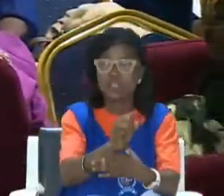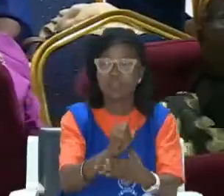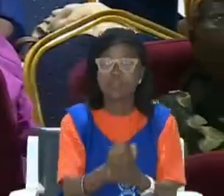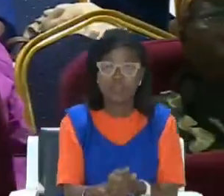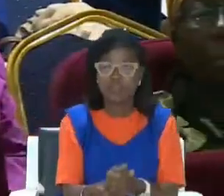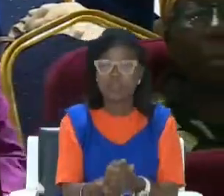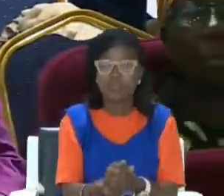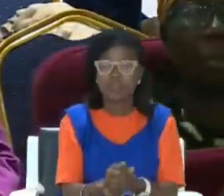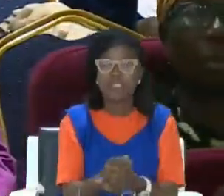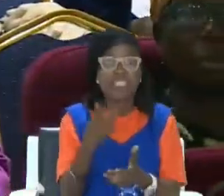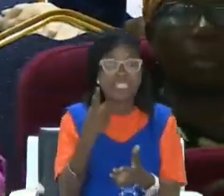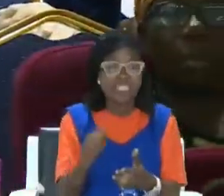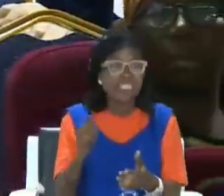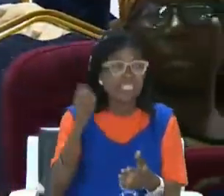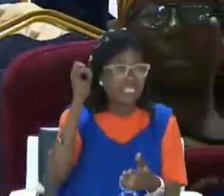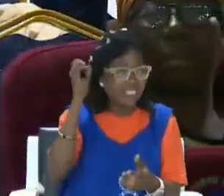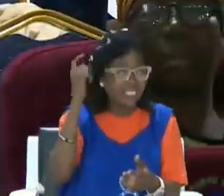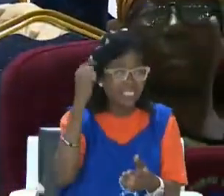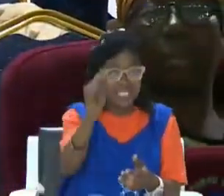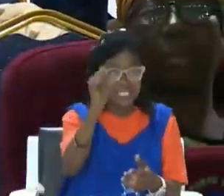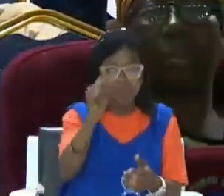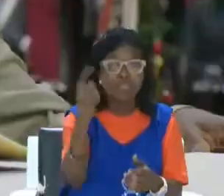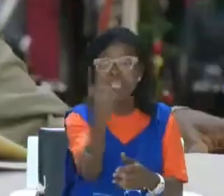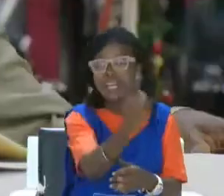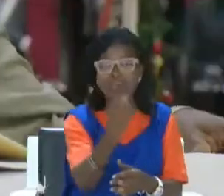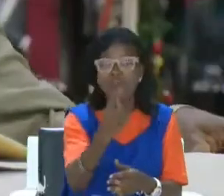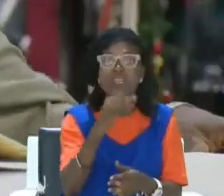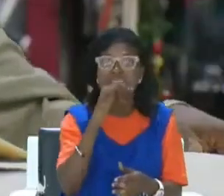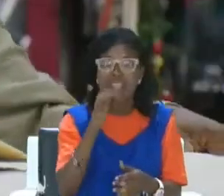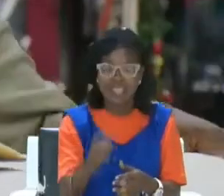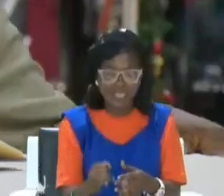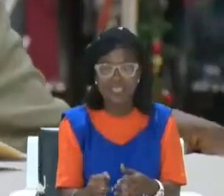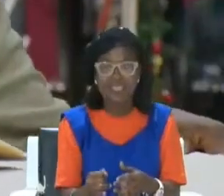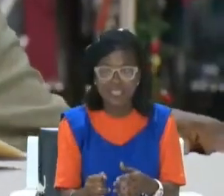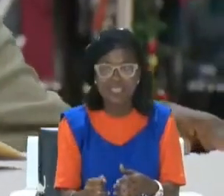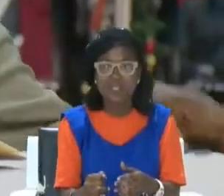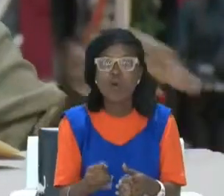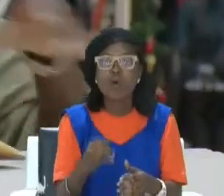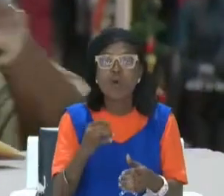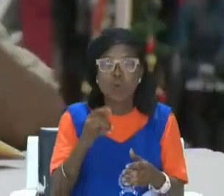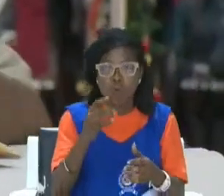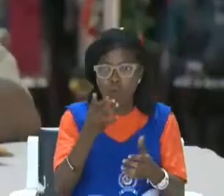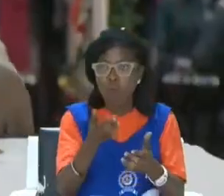If the testimony alone is what we heard tonight,